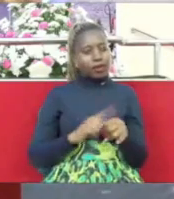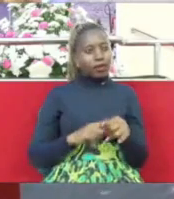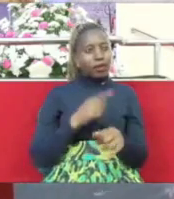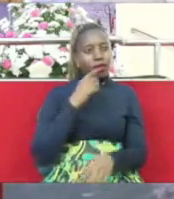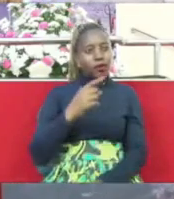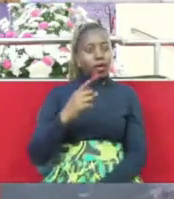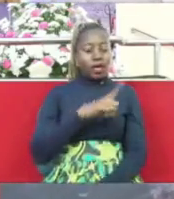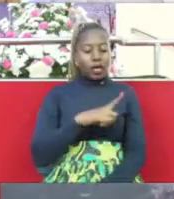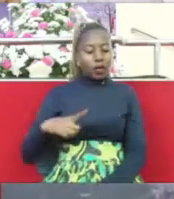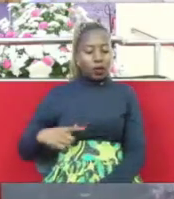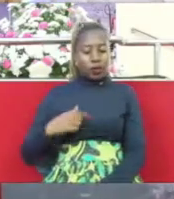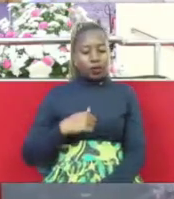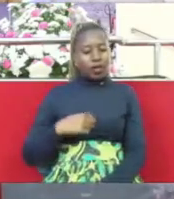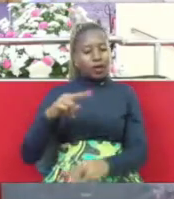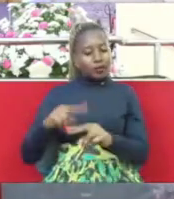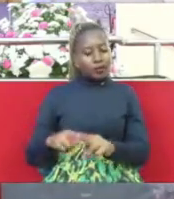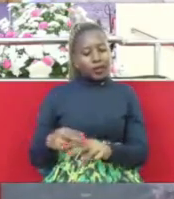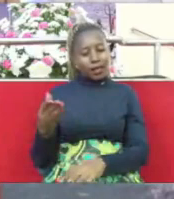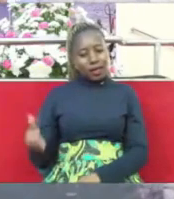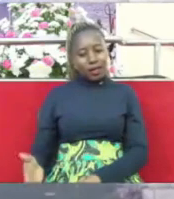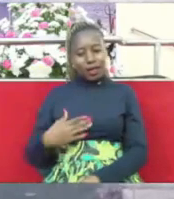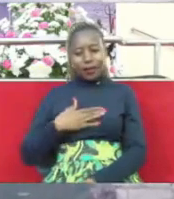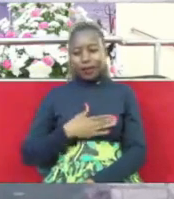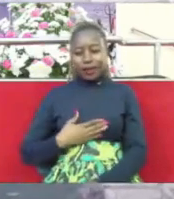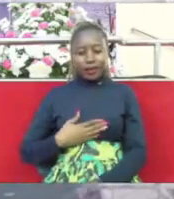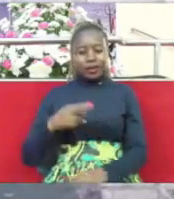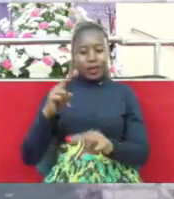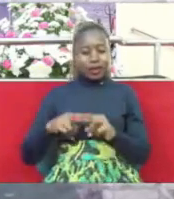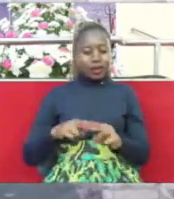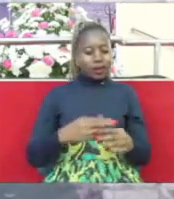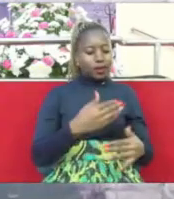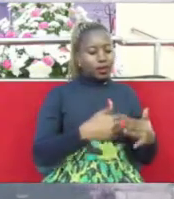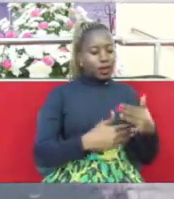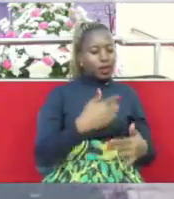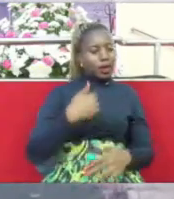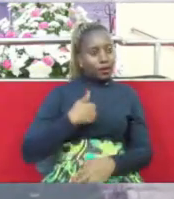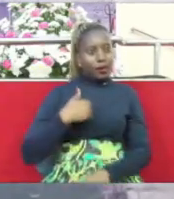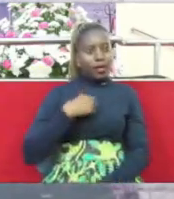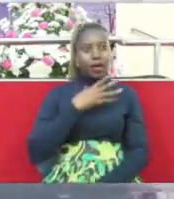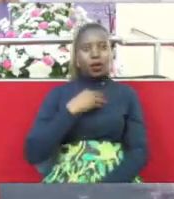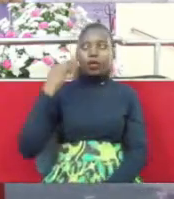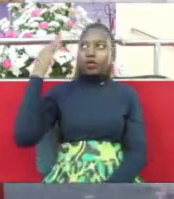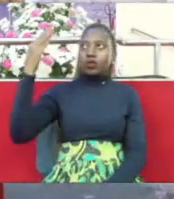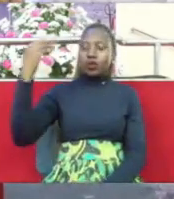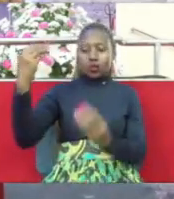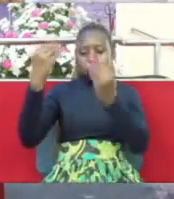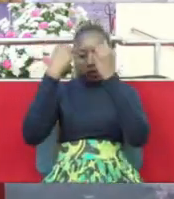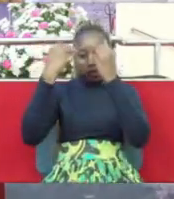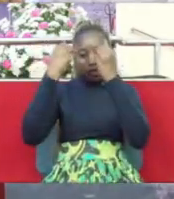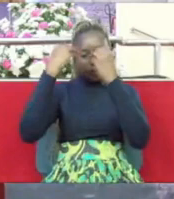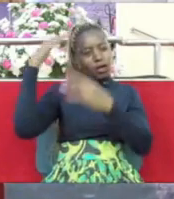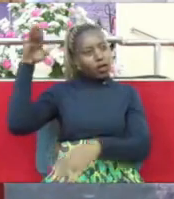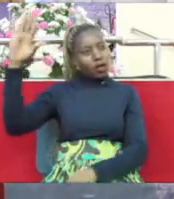am seated here, sit on this seat next to me and I want you to teach me your word? Siku gani ya mwisho ulimwambia keti katika kiketi kicho